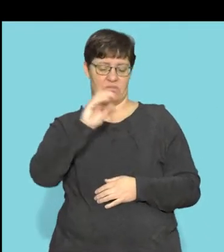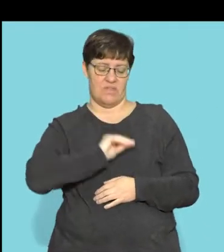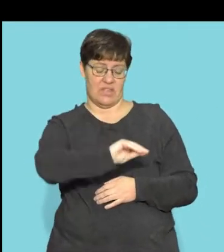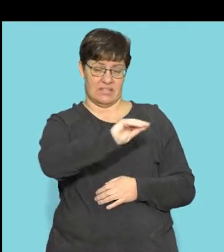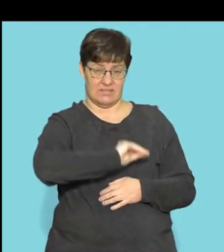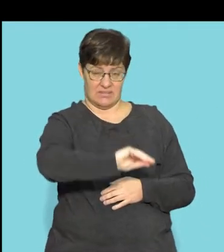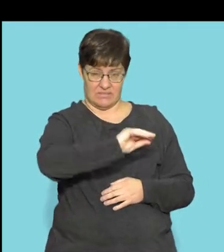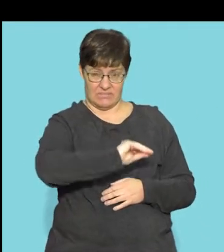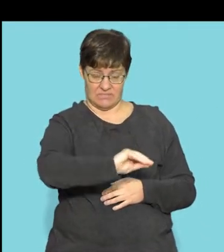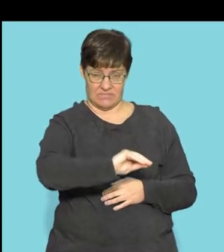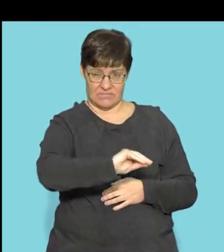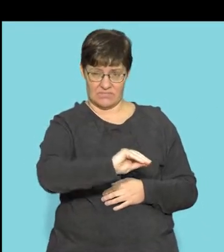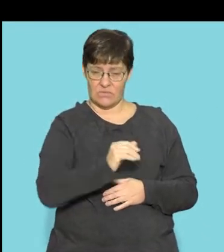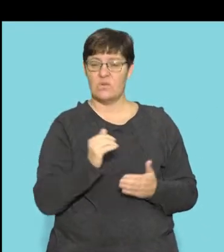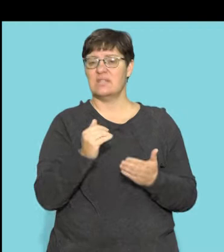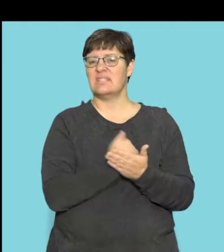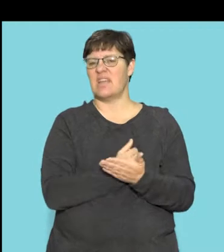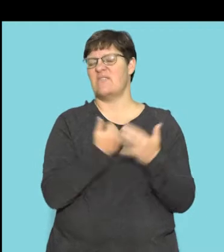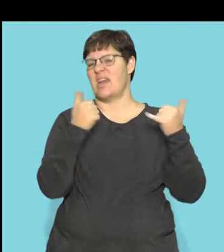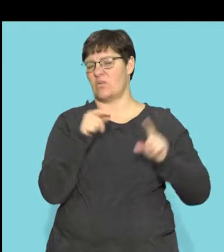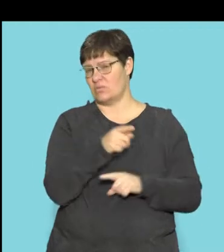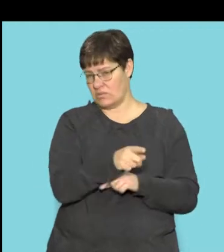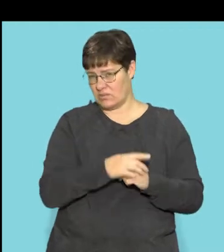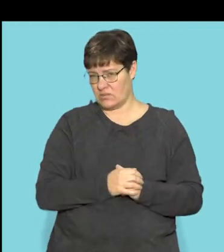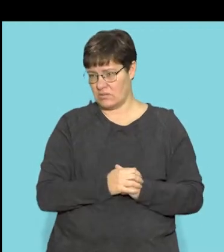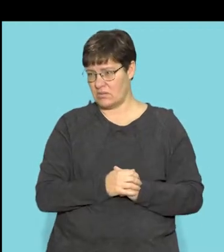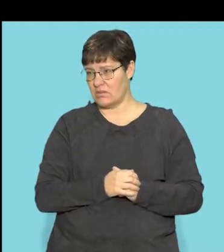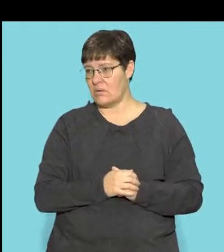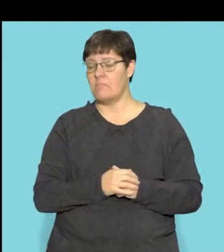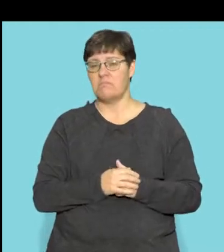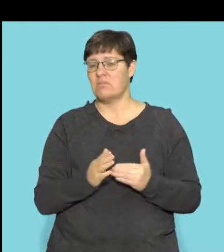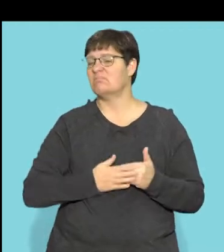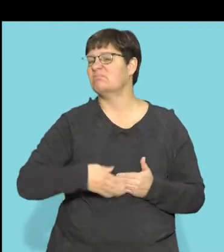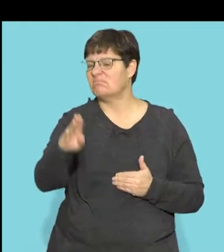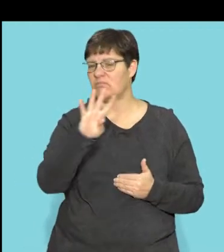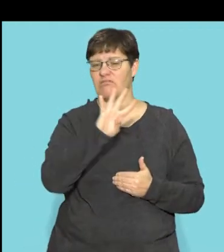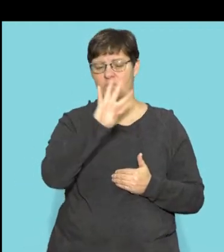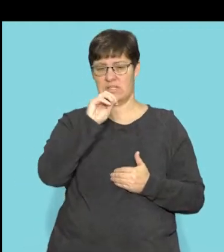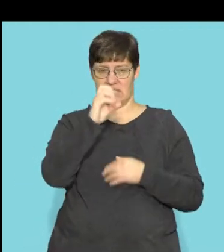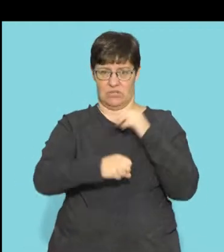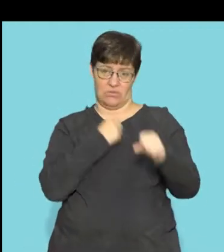savings account every month, and this is for 40 years, right? That would be maybe